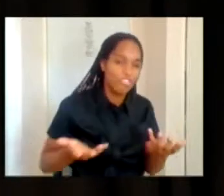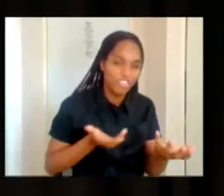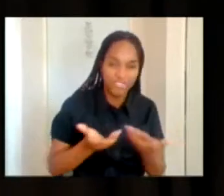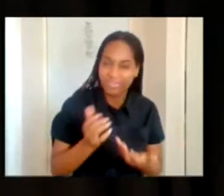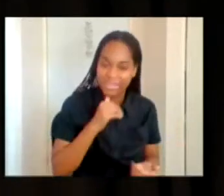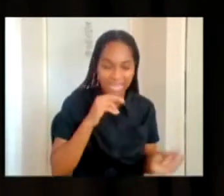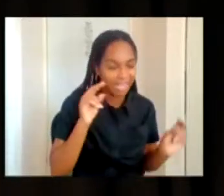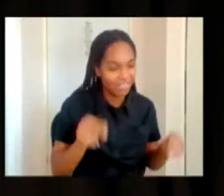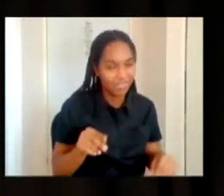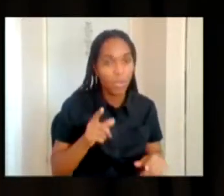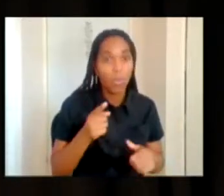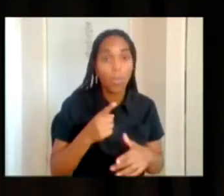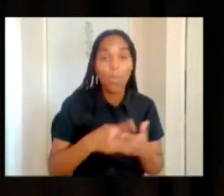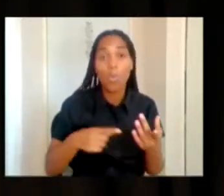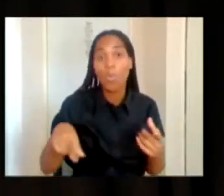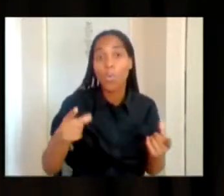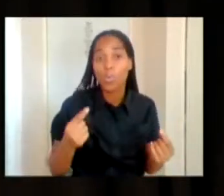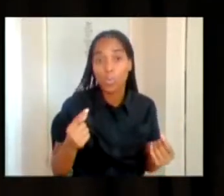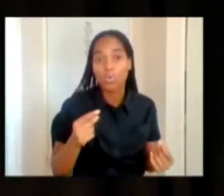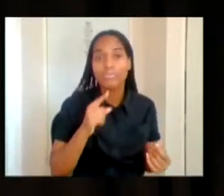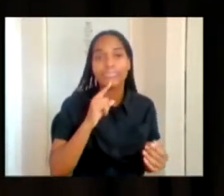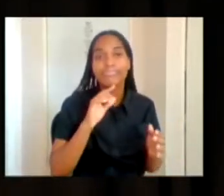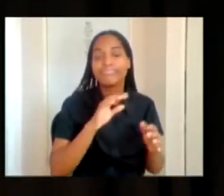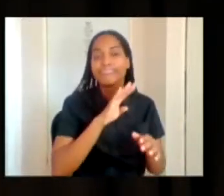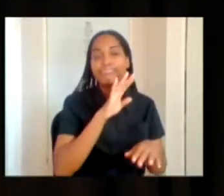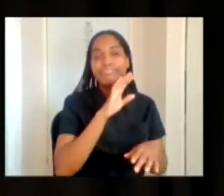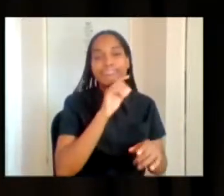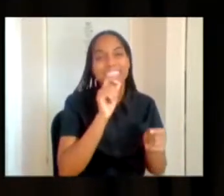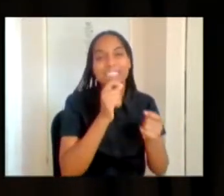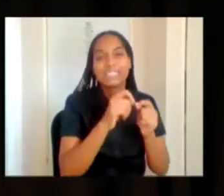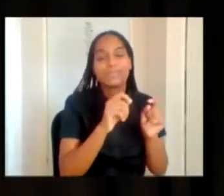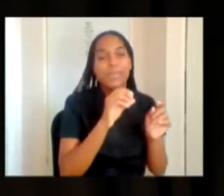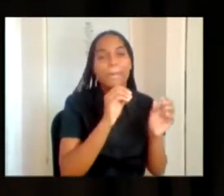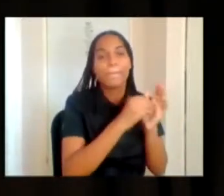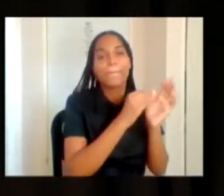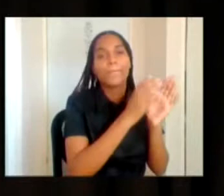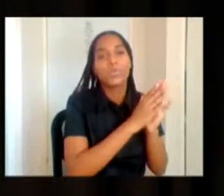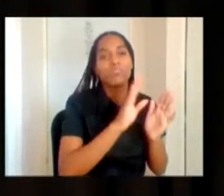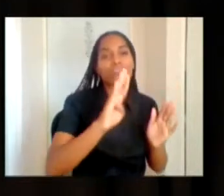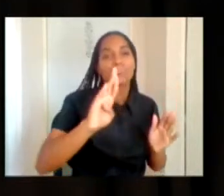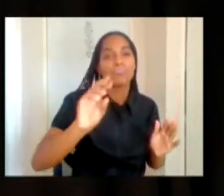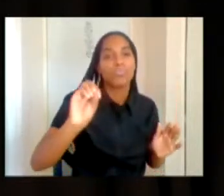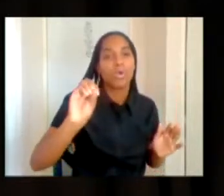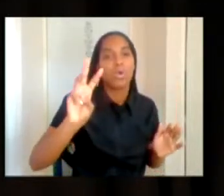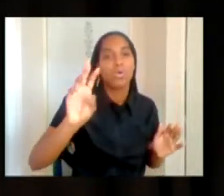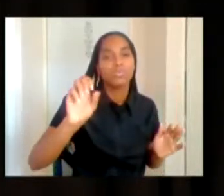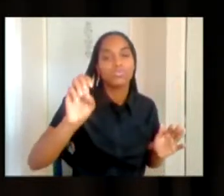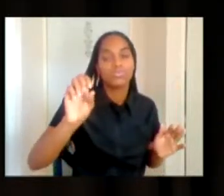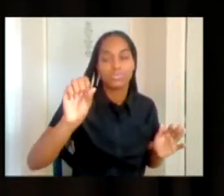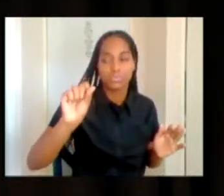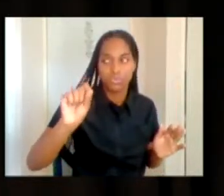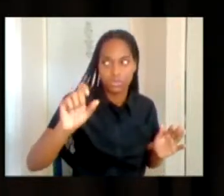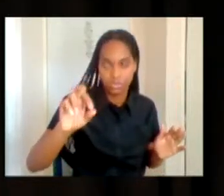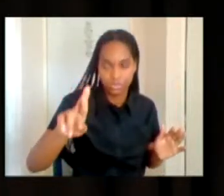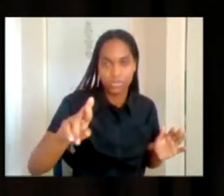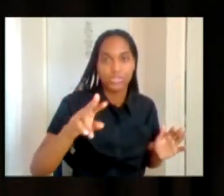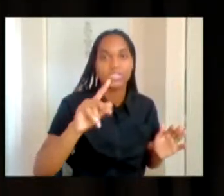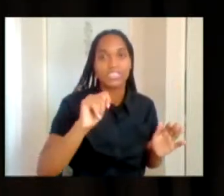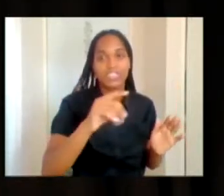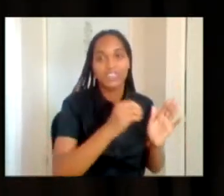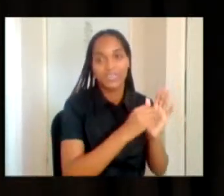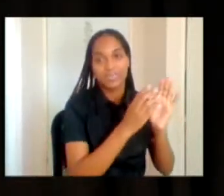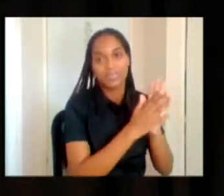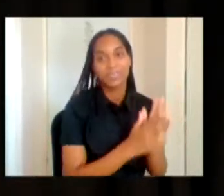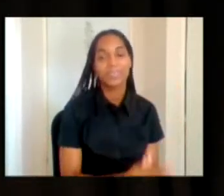What they did was they basically put a browser on the TV. And I'm really, really minimizing how much work there went on there,